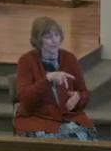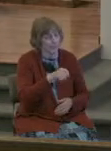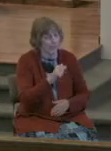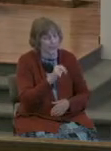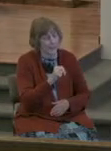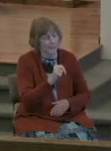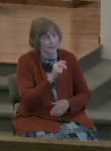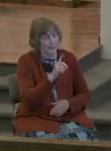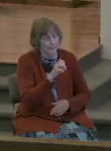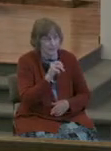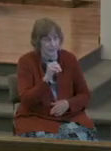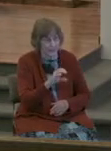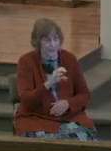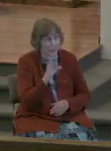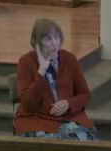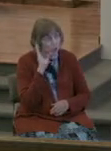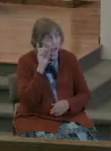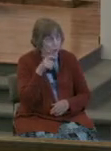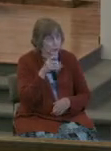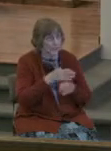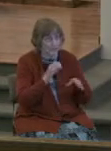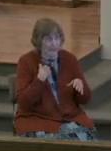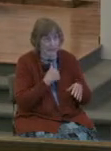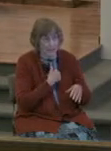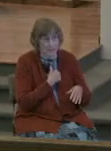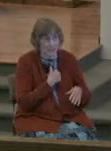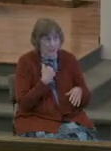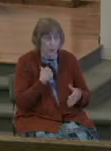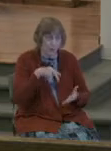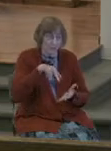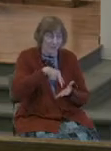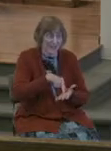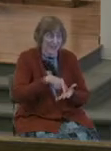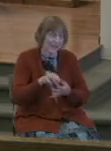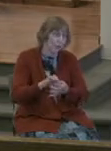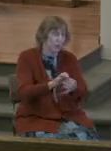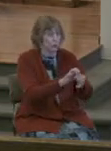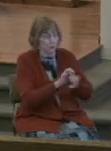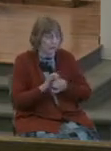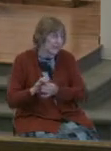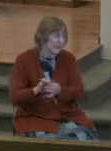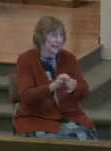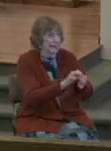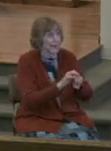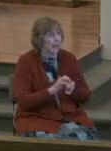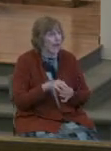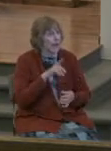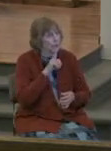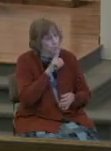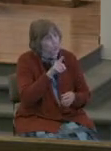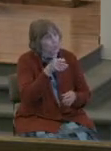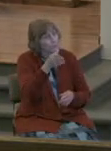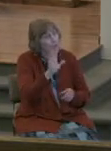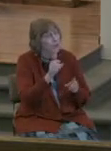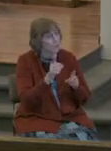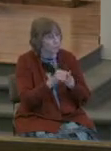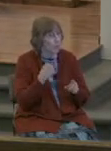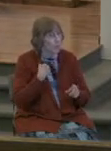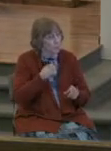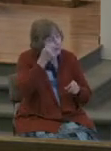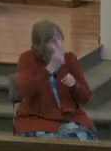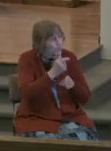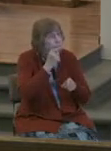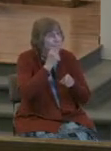divide us, okay? We are to stand in unity on the truths of God's word. We are brothers